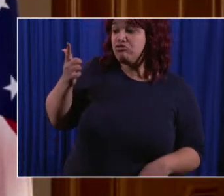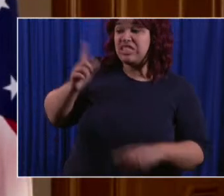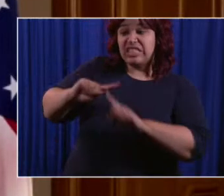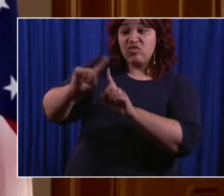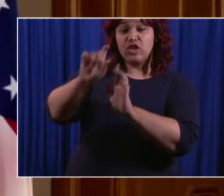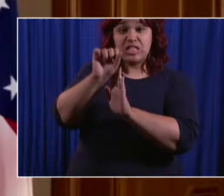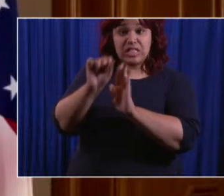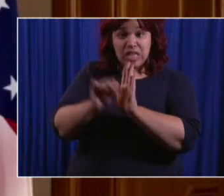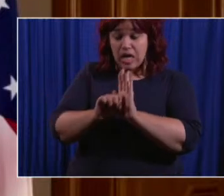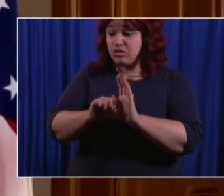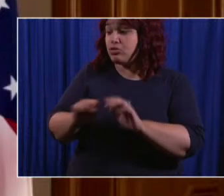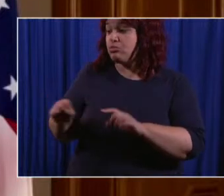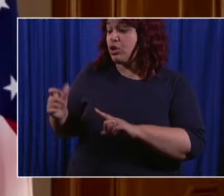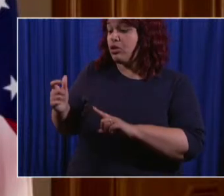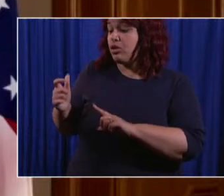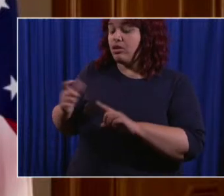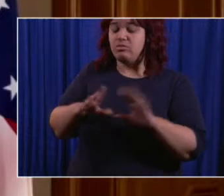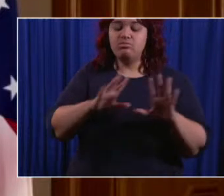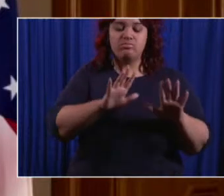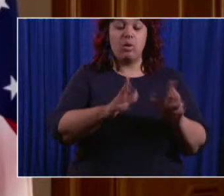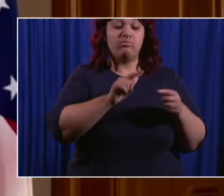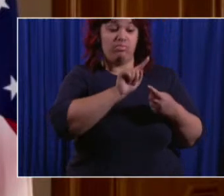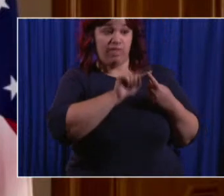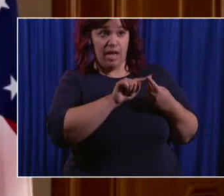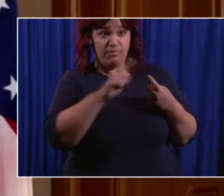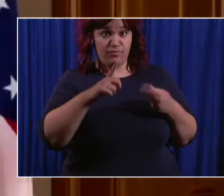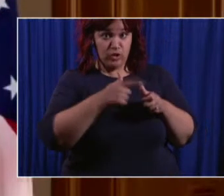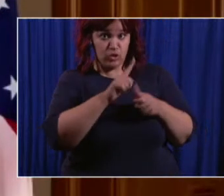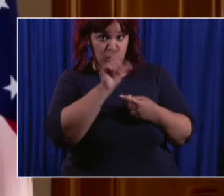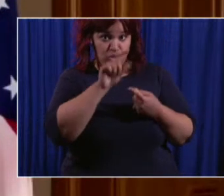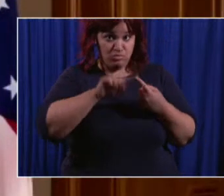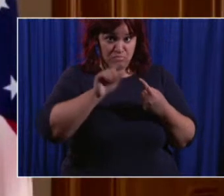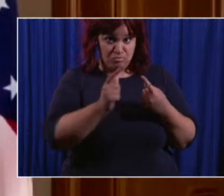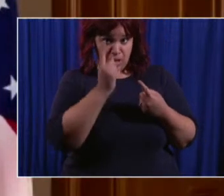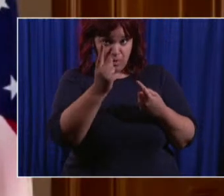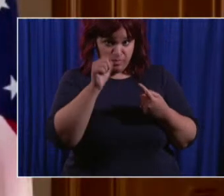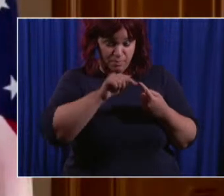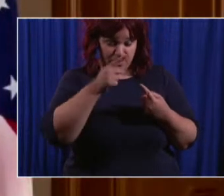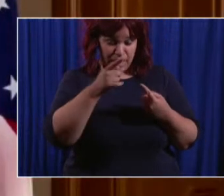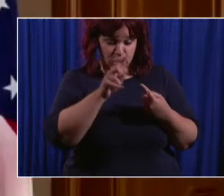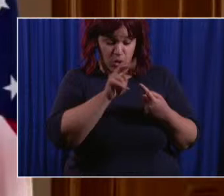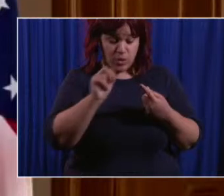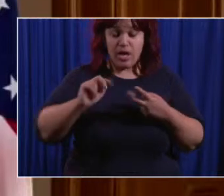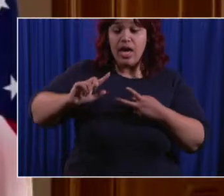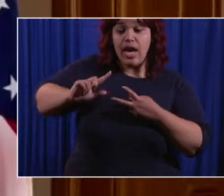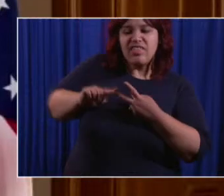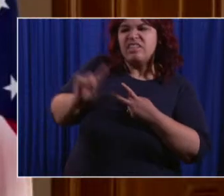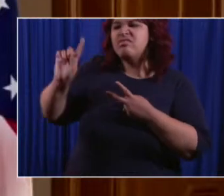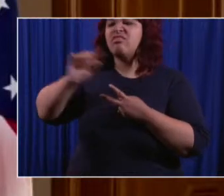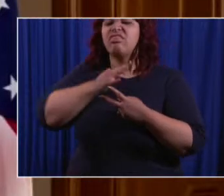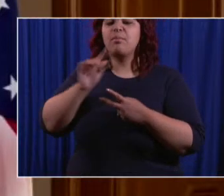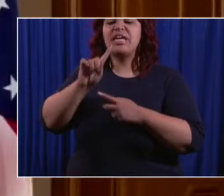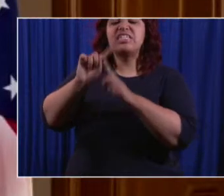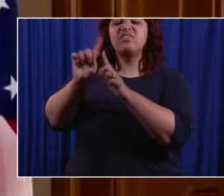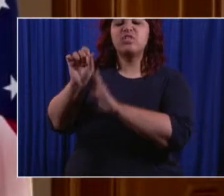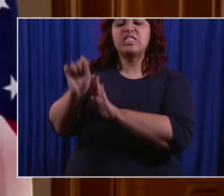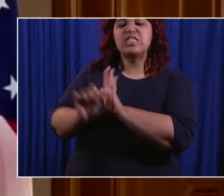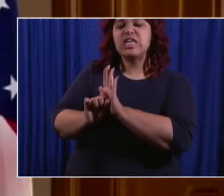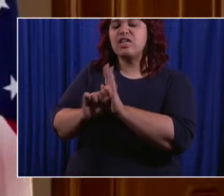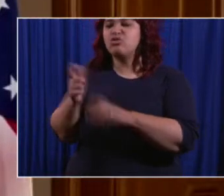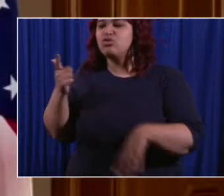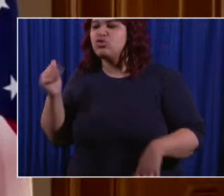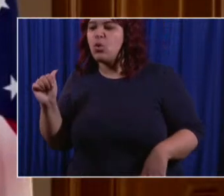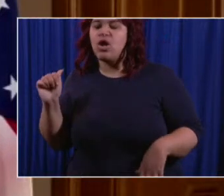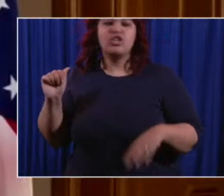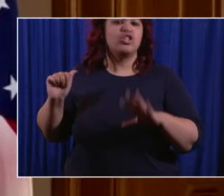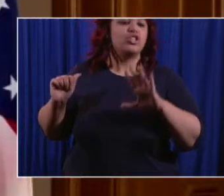were offering cash nearly that amount? Thank you so much. Yeah, I can't tell you that we can get you that last part of the question. Look,